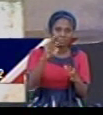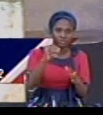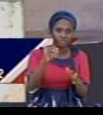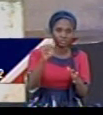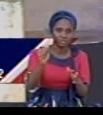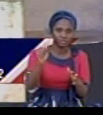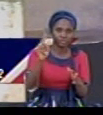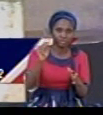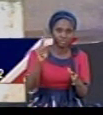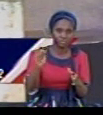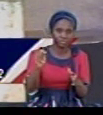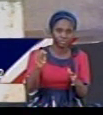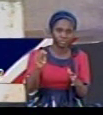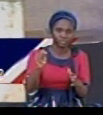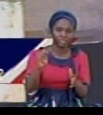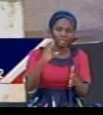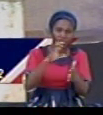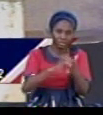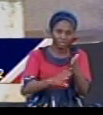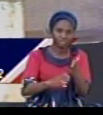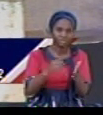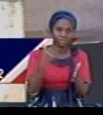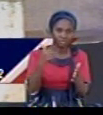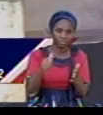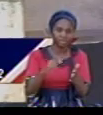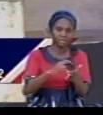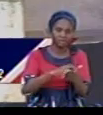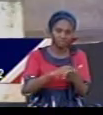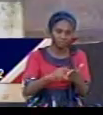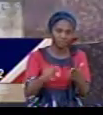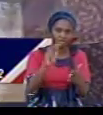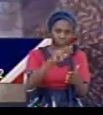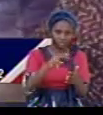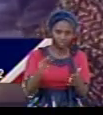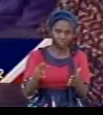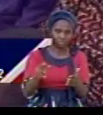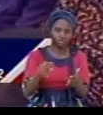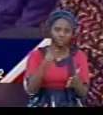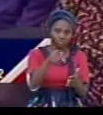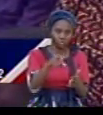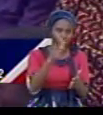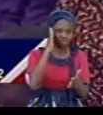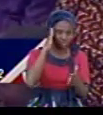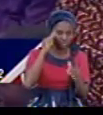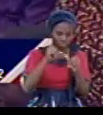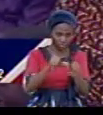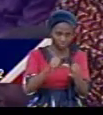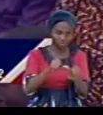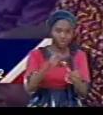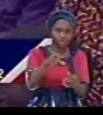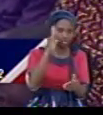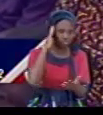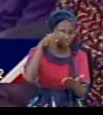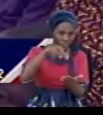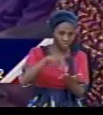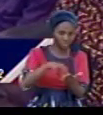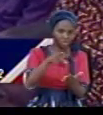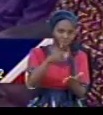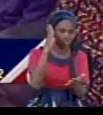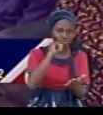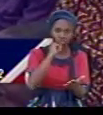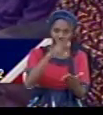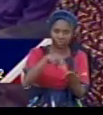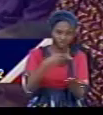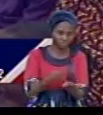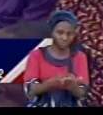from verse 22. You will stand. You will not collapse. You